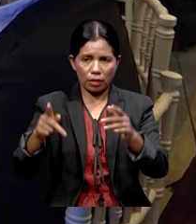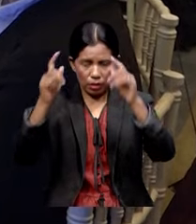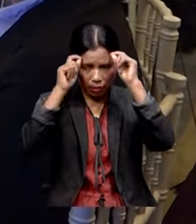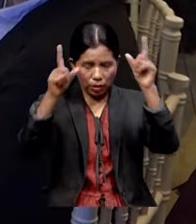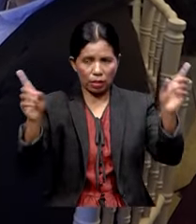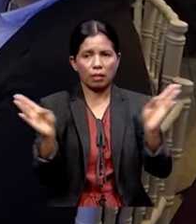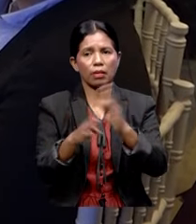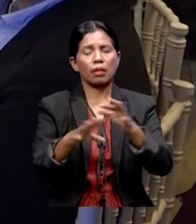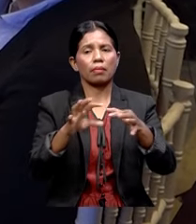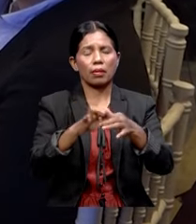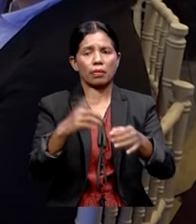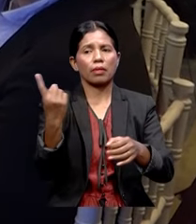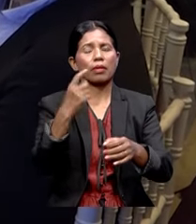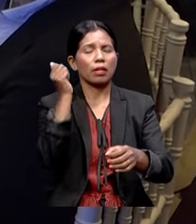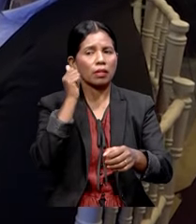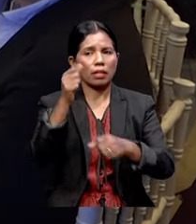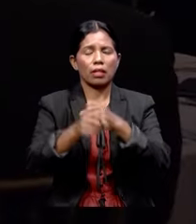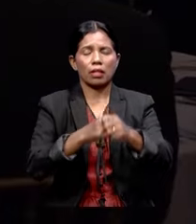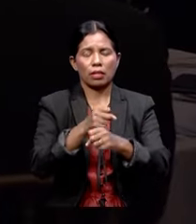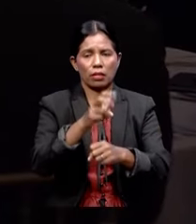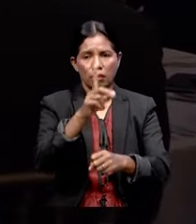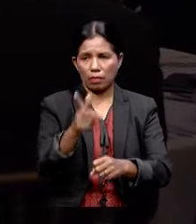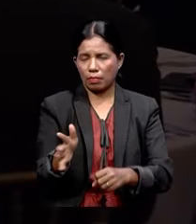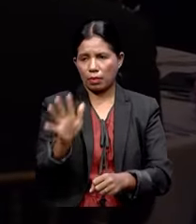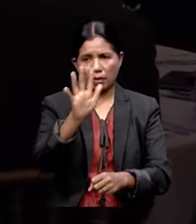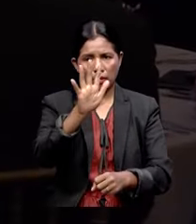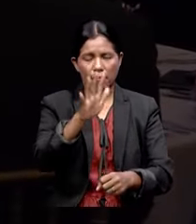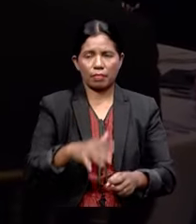sai membro permanente ASEAN iha tinang riuroron resing lima. Antoninus Malay, GMN.